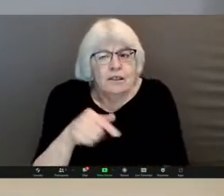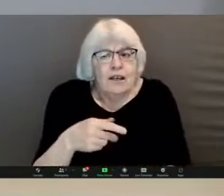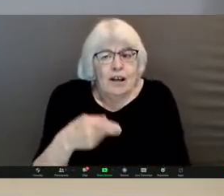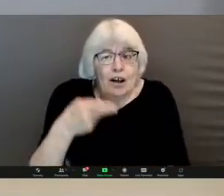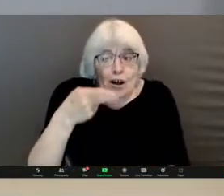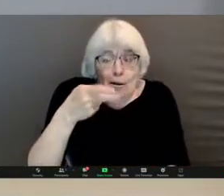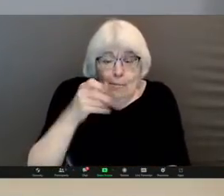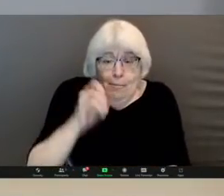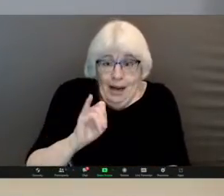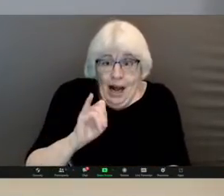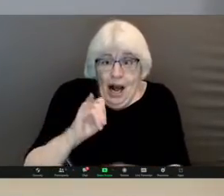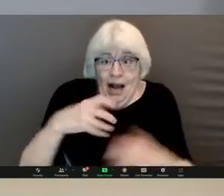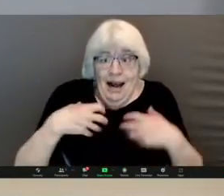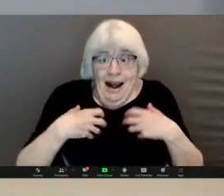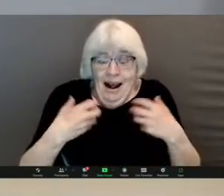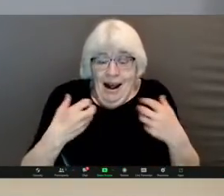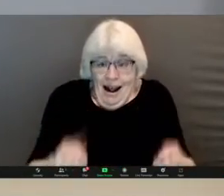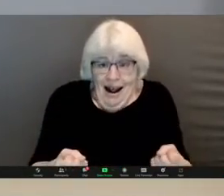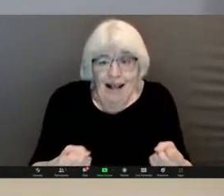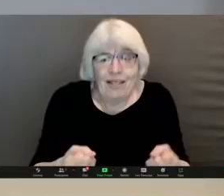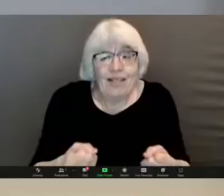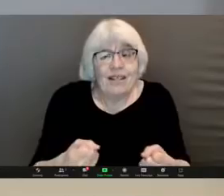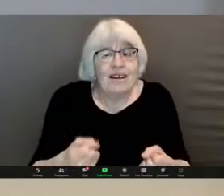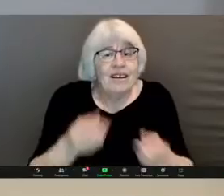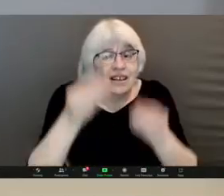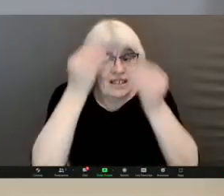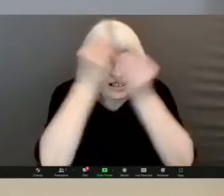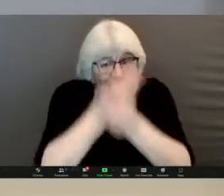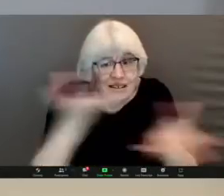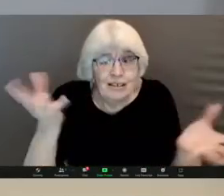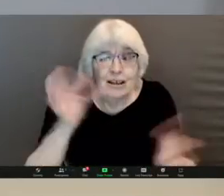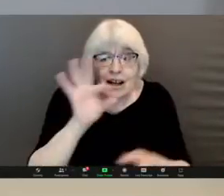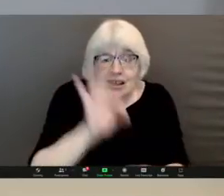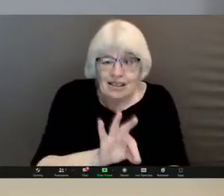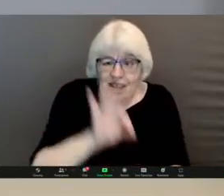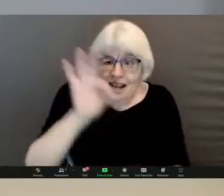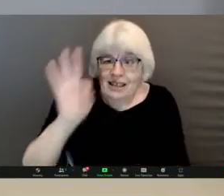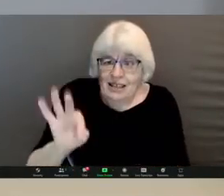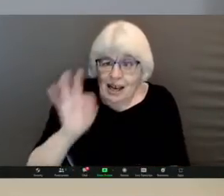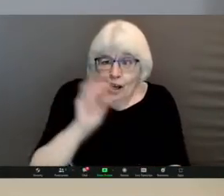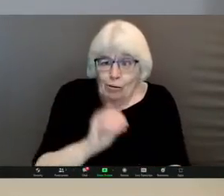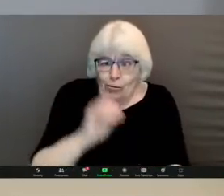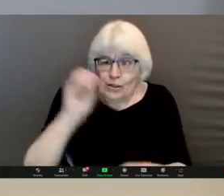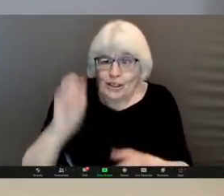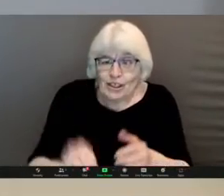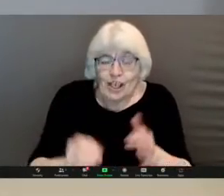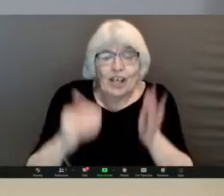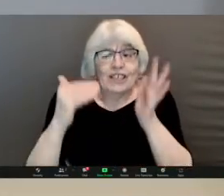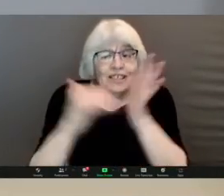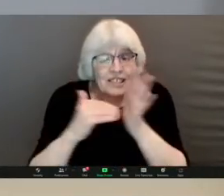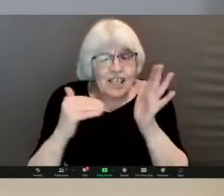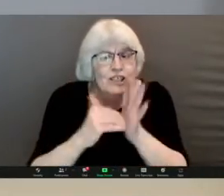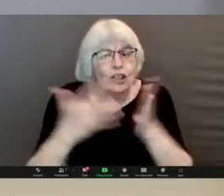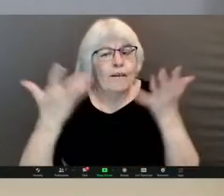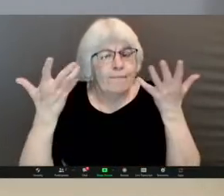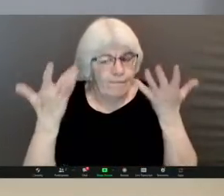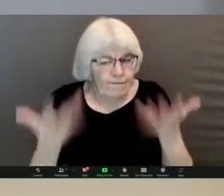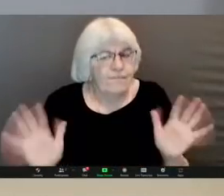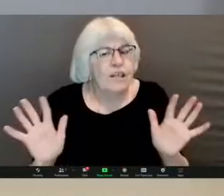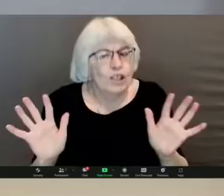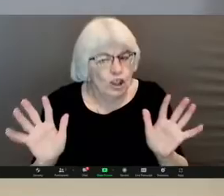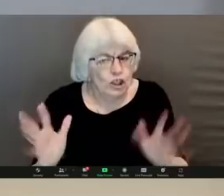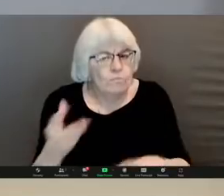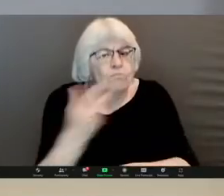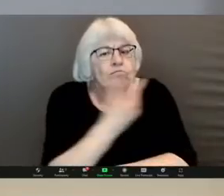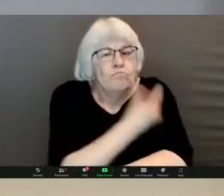have received their first dose of vaccine, and 98% of them have received their second dose. For individuals who received one